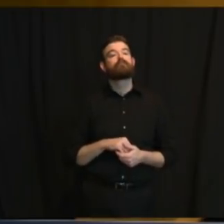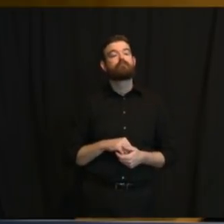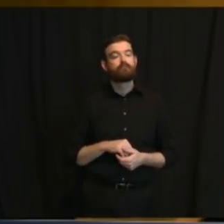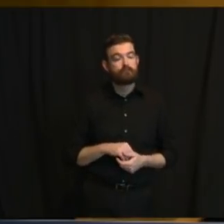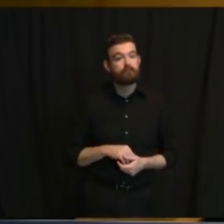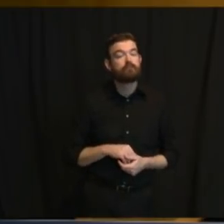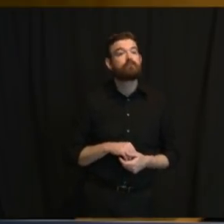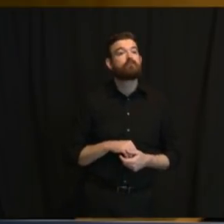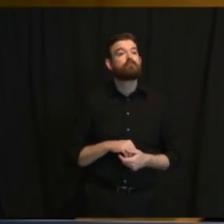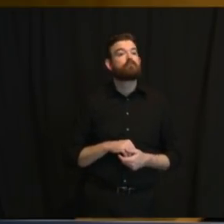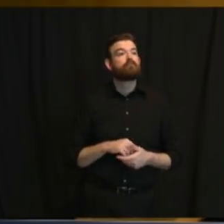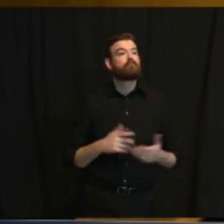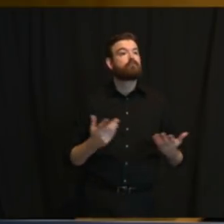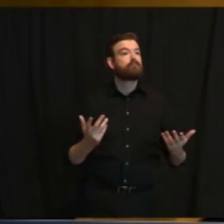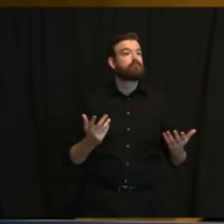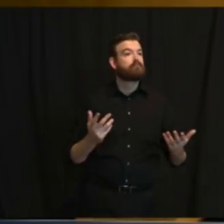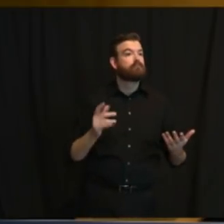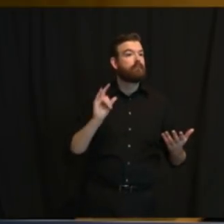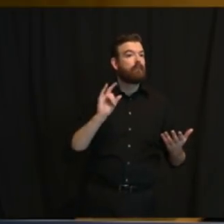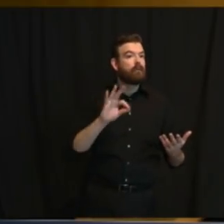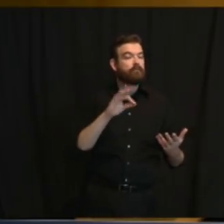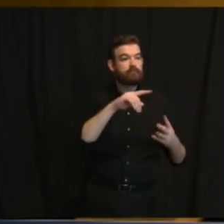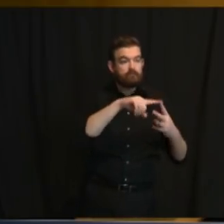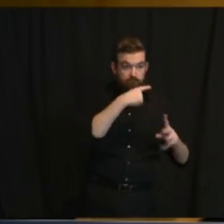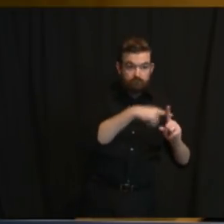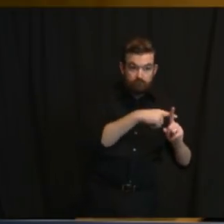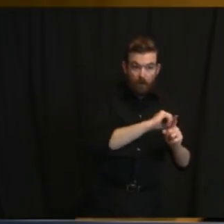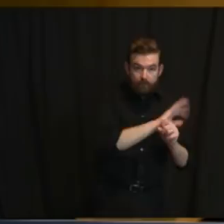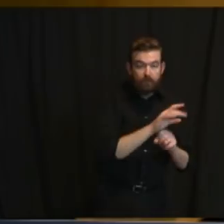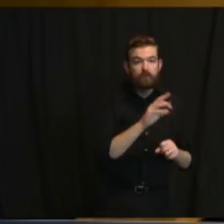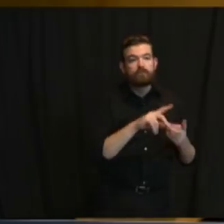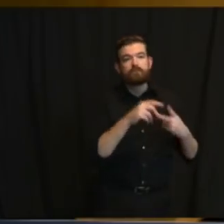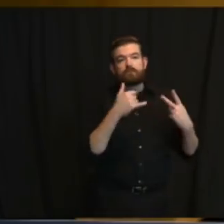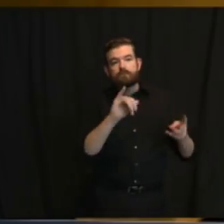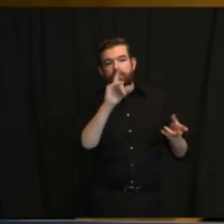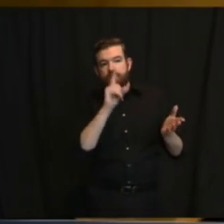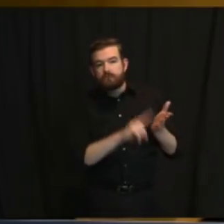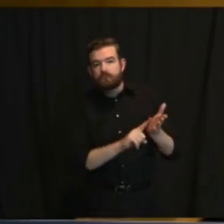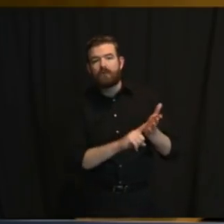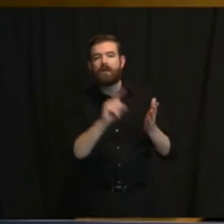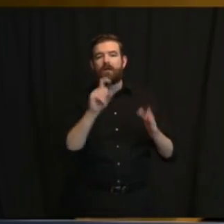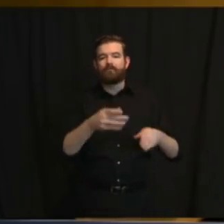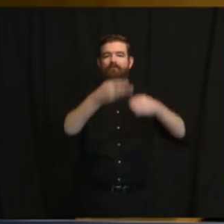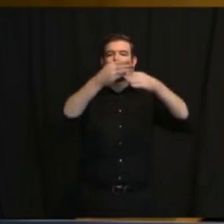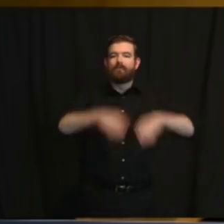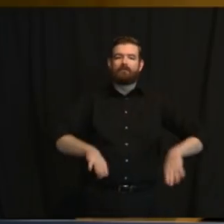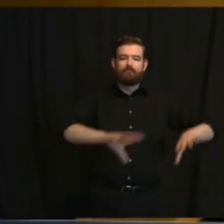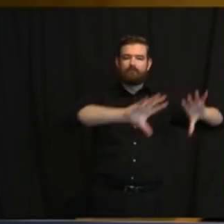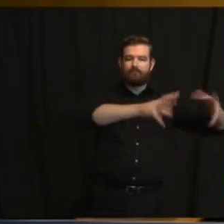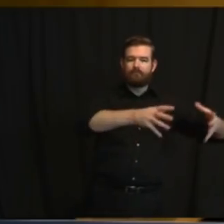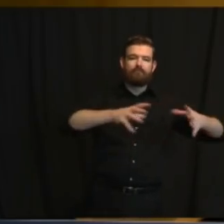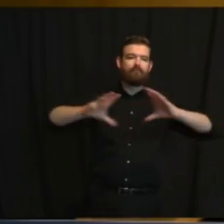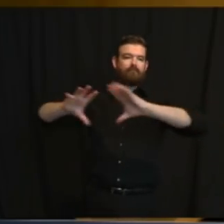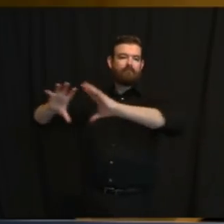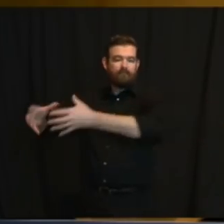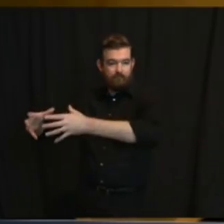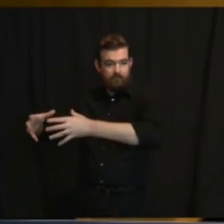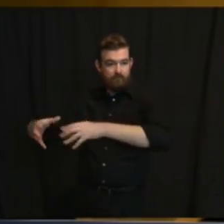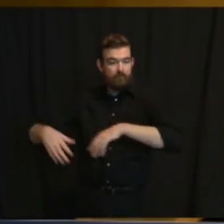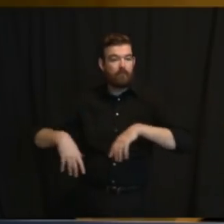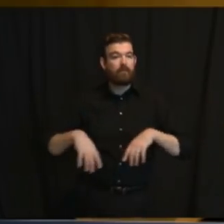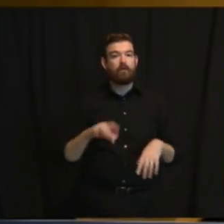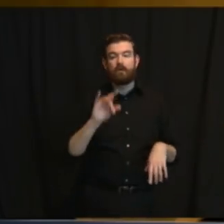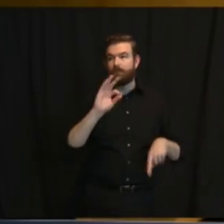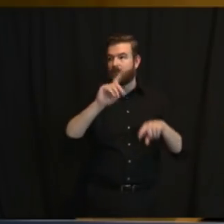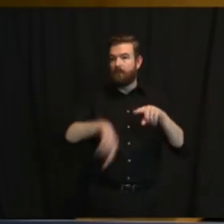person under investigation, you should cohort them appropriately. If you cannot cohort appropriately, or you do not have PPE, or you